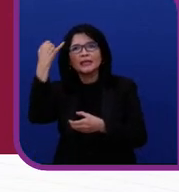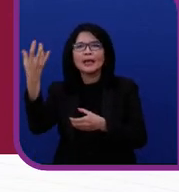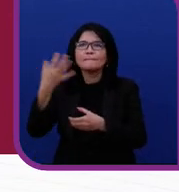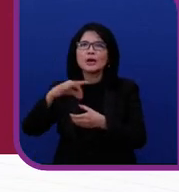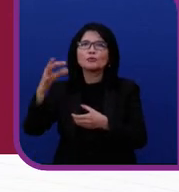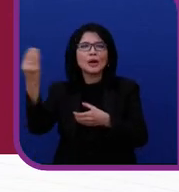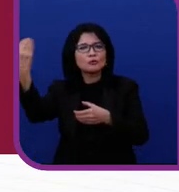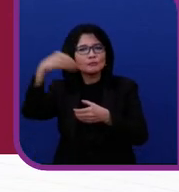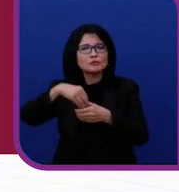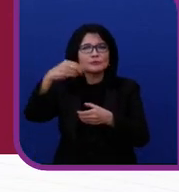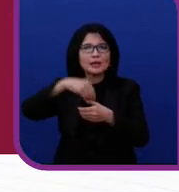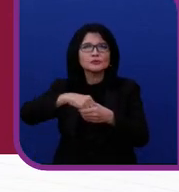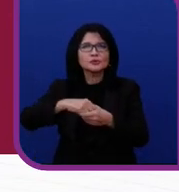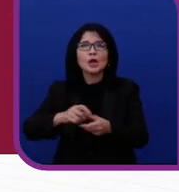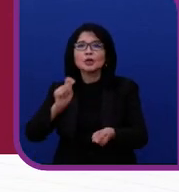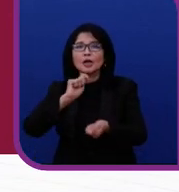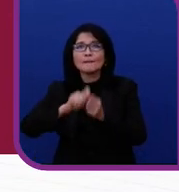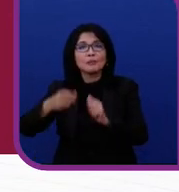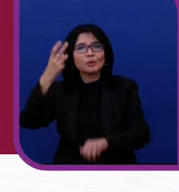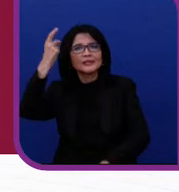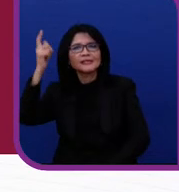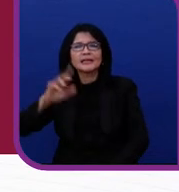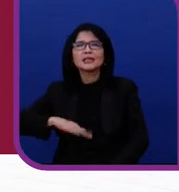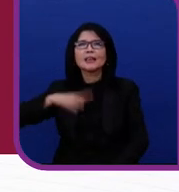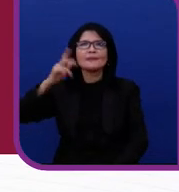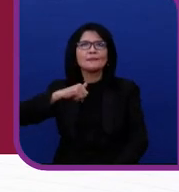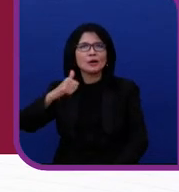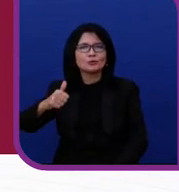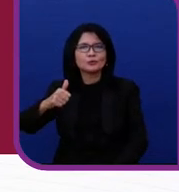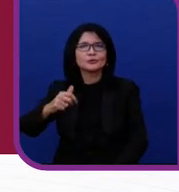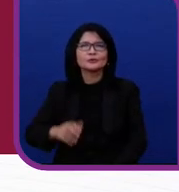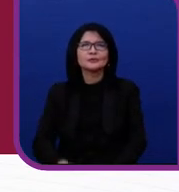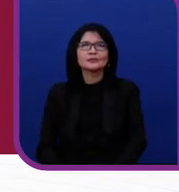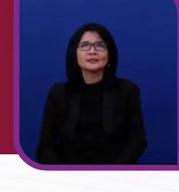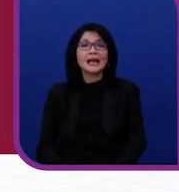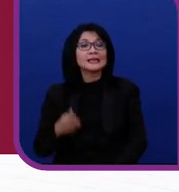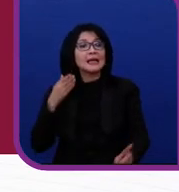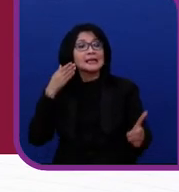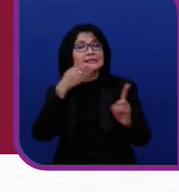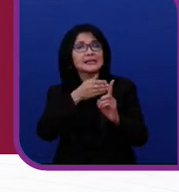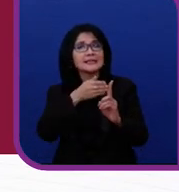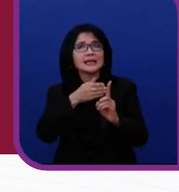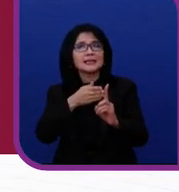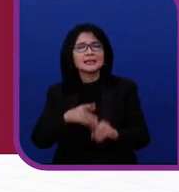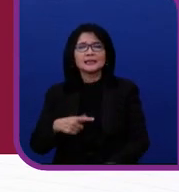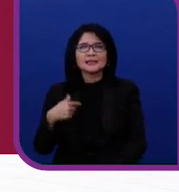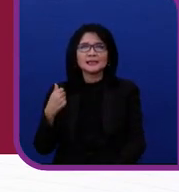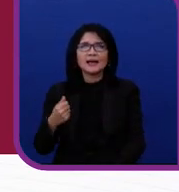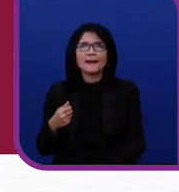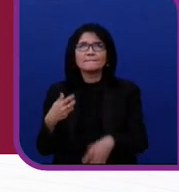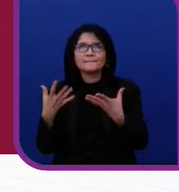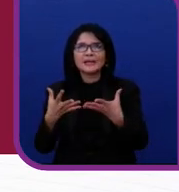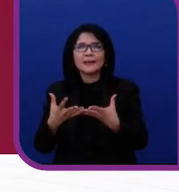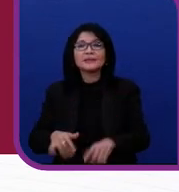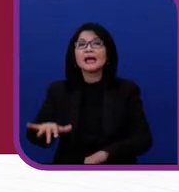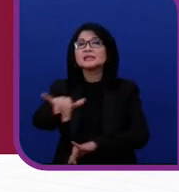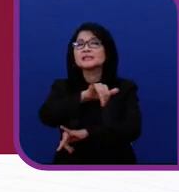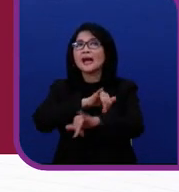or to improve it right dan agenda objektif Where how we together eh